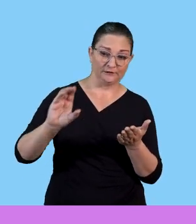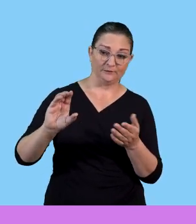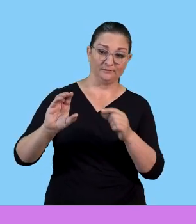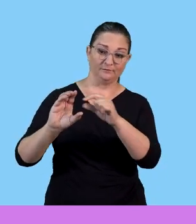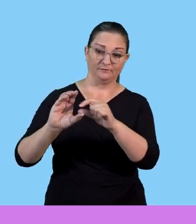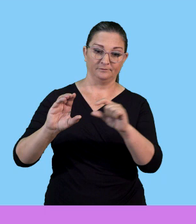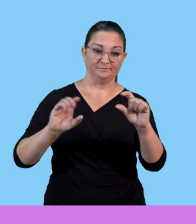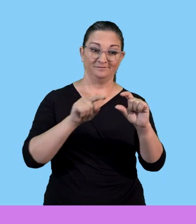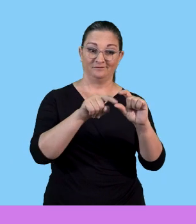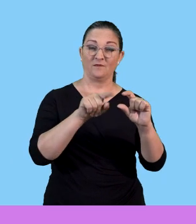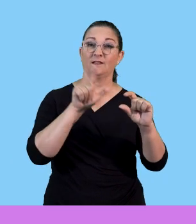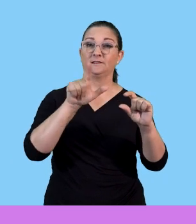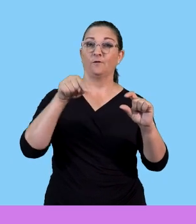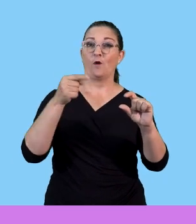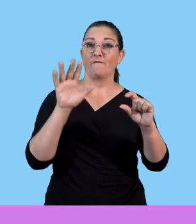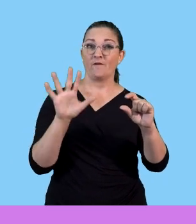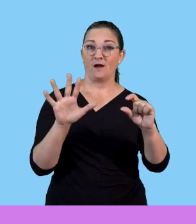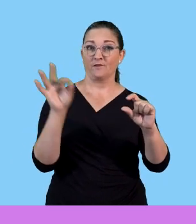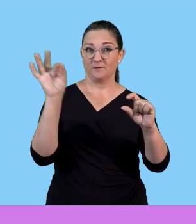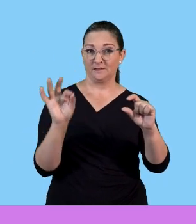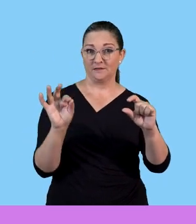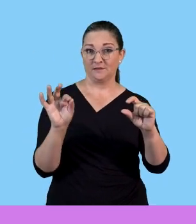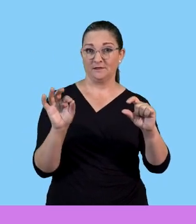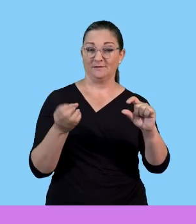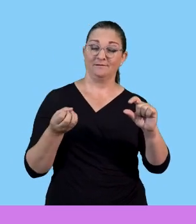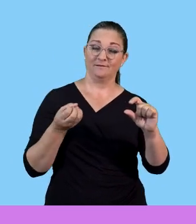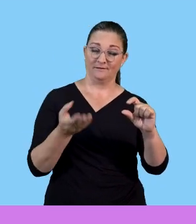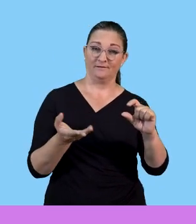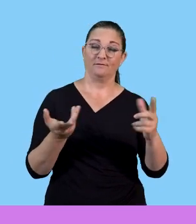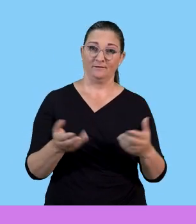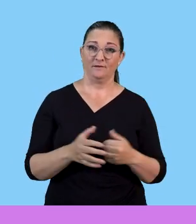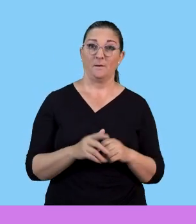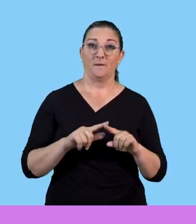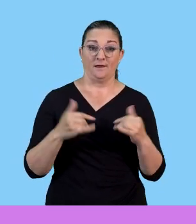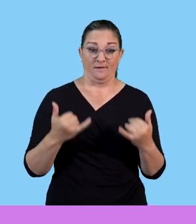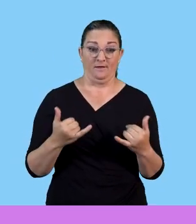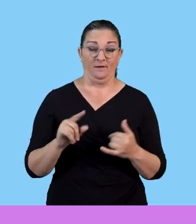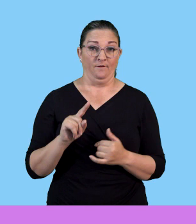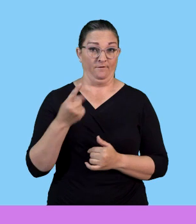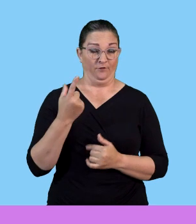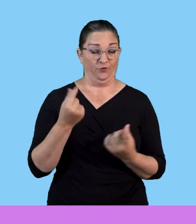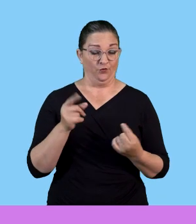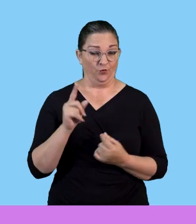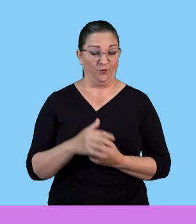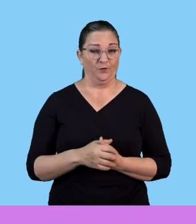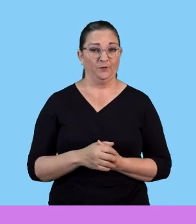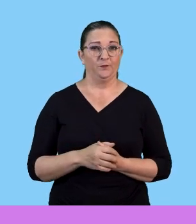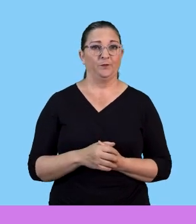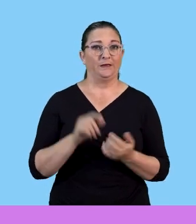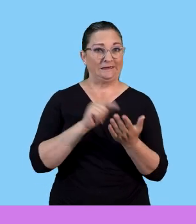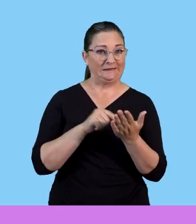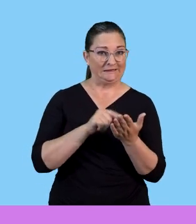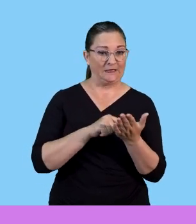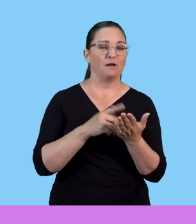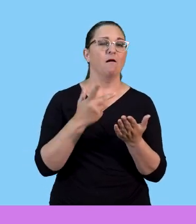contributes 7.5% of his basic salary towards his pension fund. Now, the first thing that we're going to do